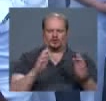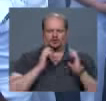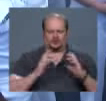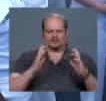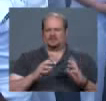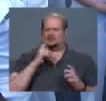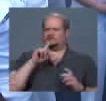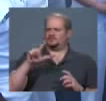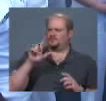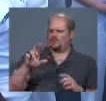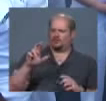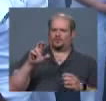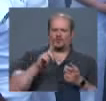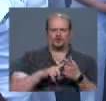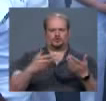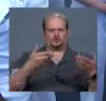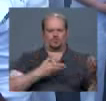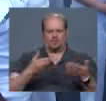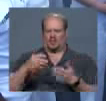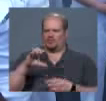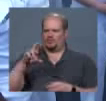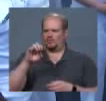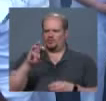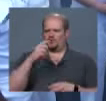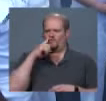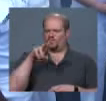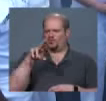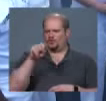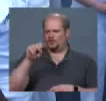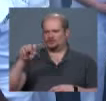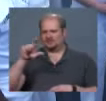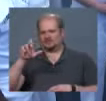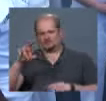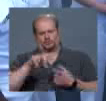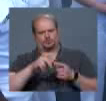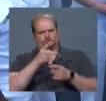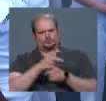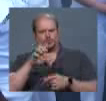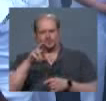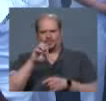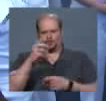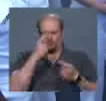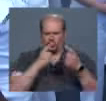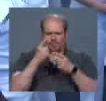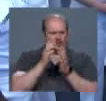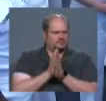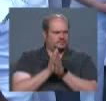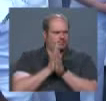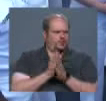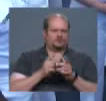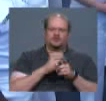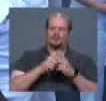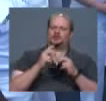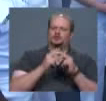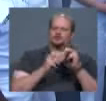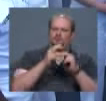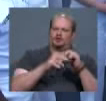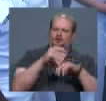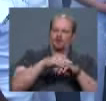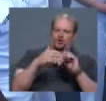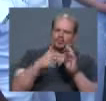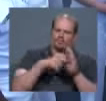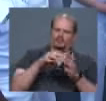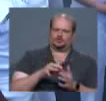citizens of Little Rock to welcome the crew of the USS Little Rock, to keep the crew in their thoughts and prayers, and to build on this